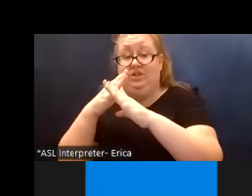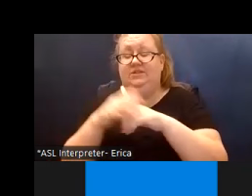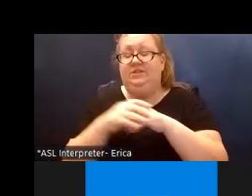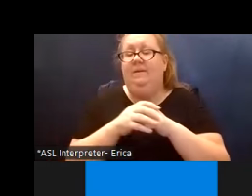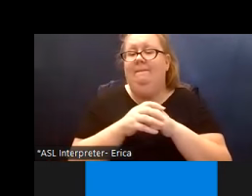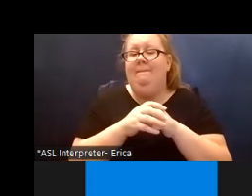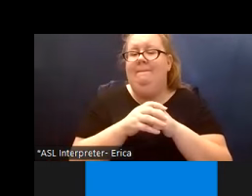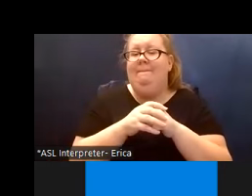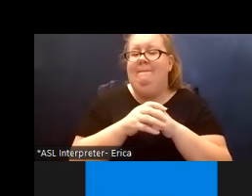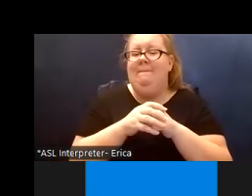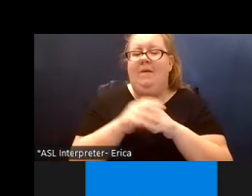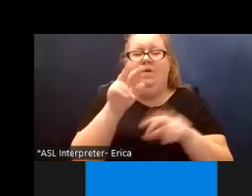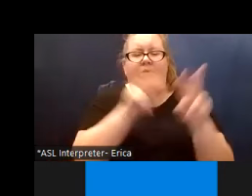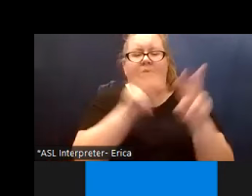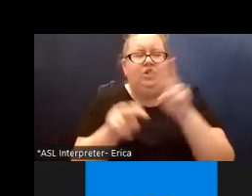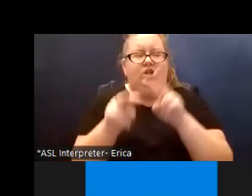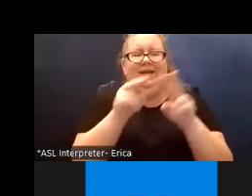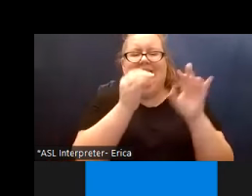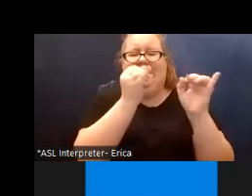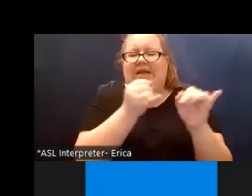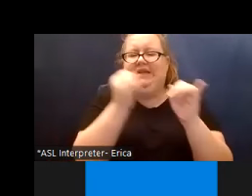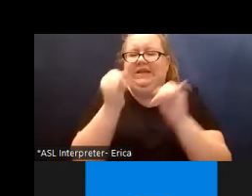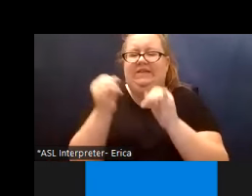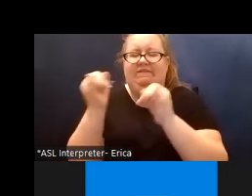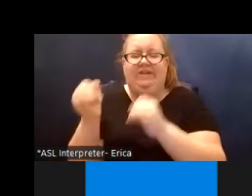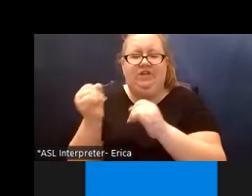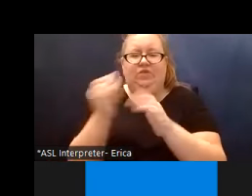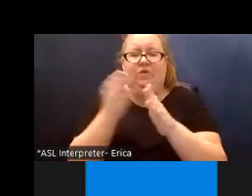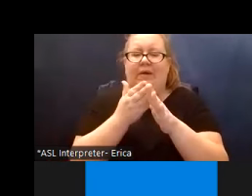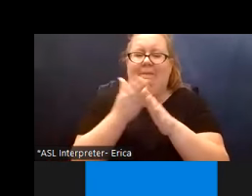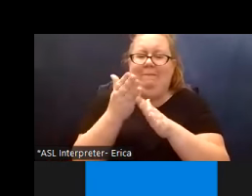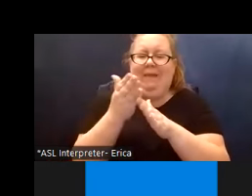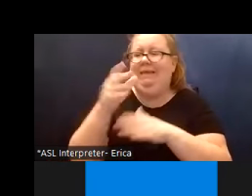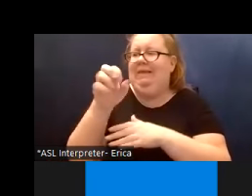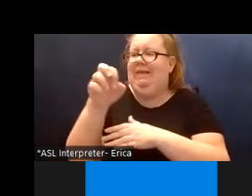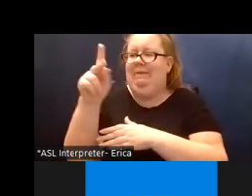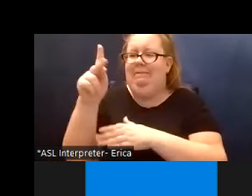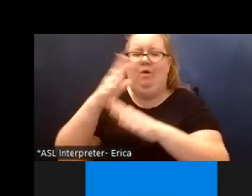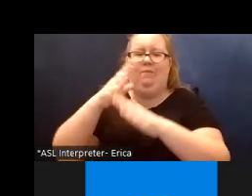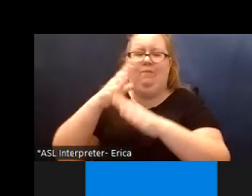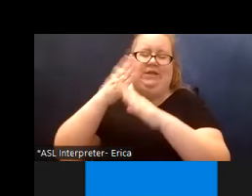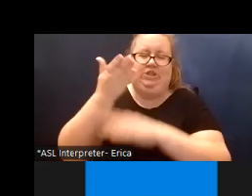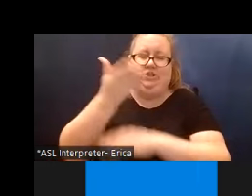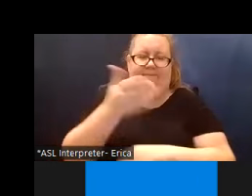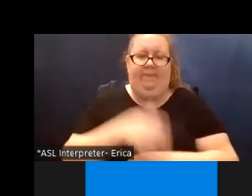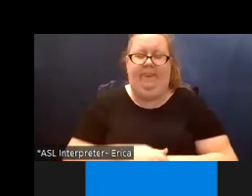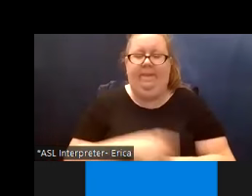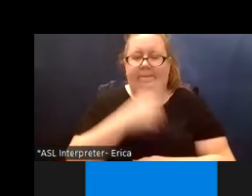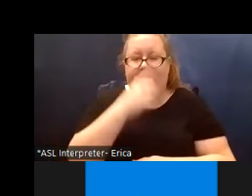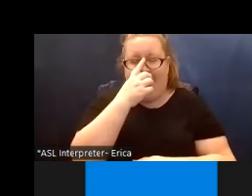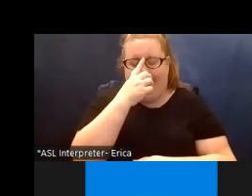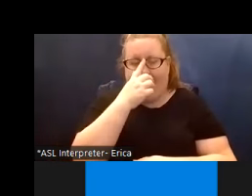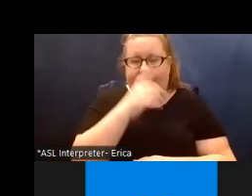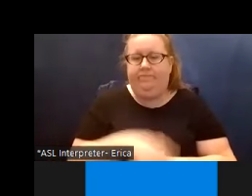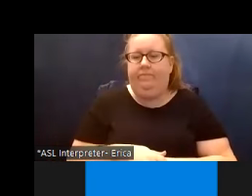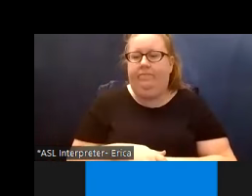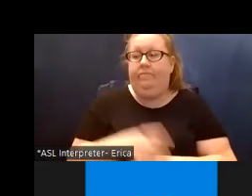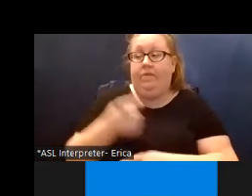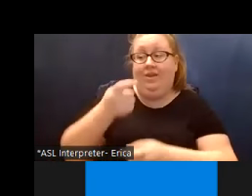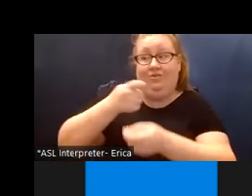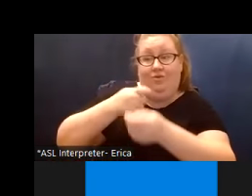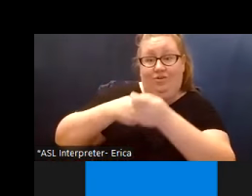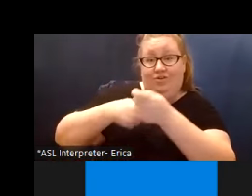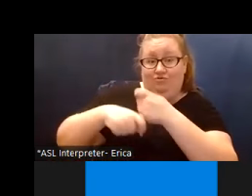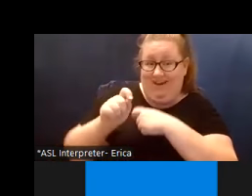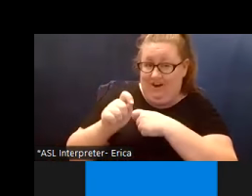at some individual, mainly park protections here. But the trade-off and potential